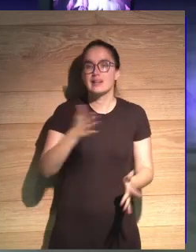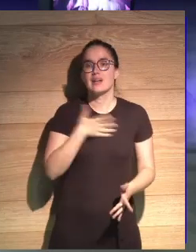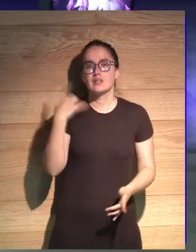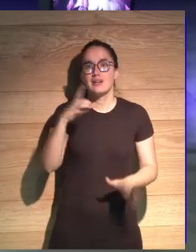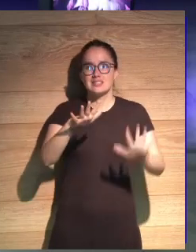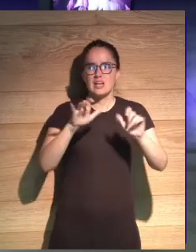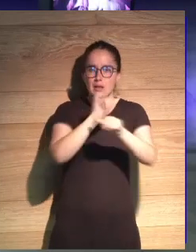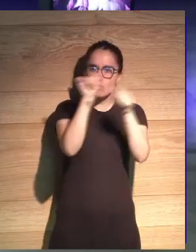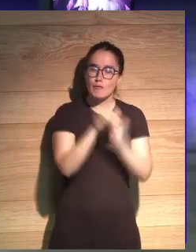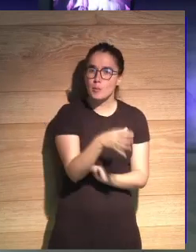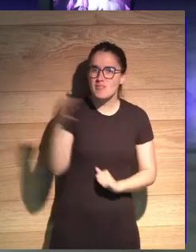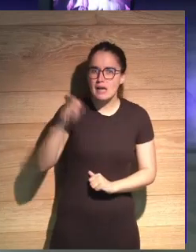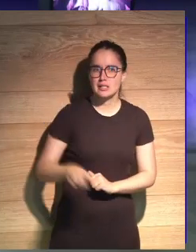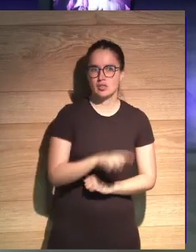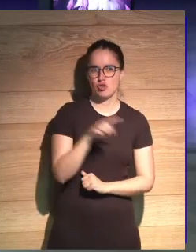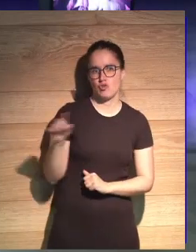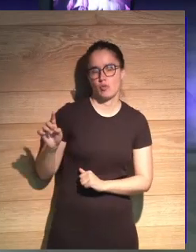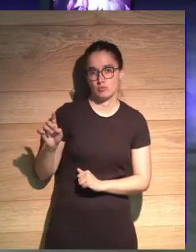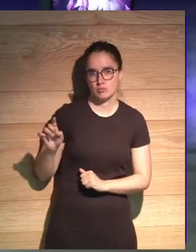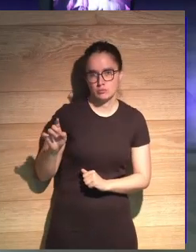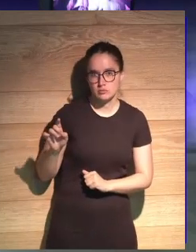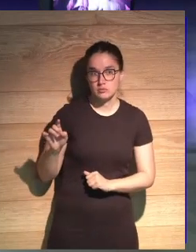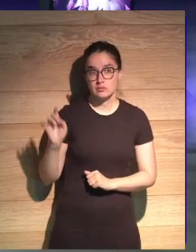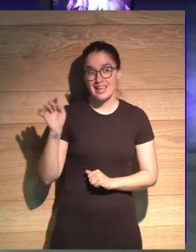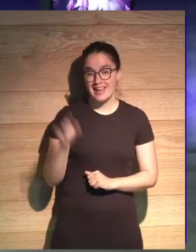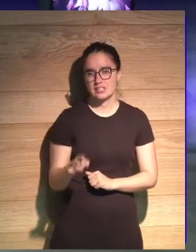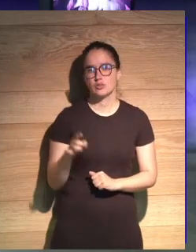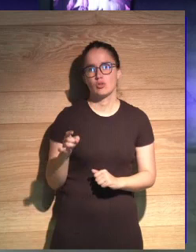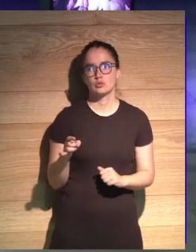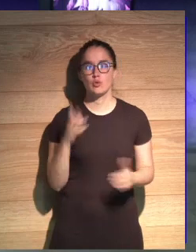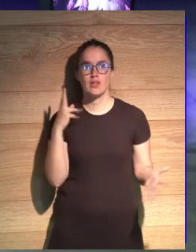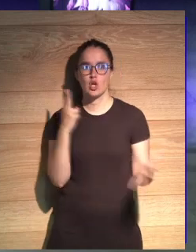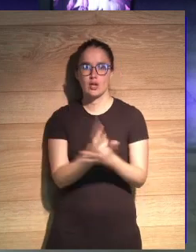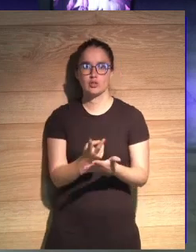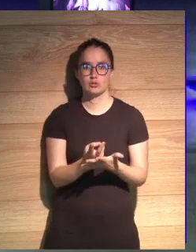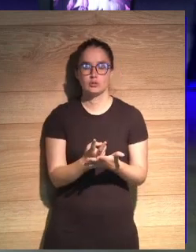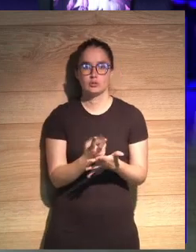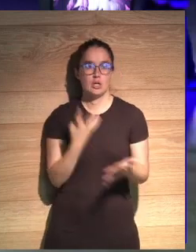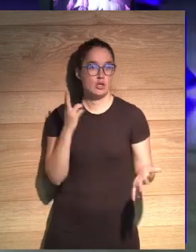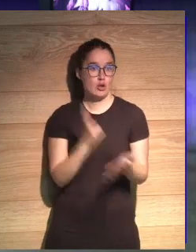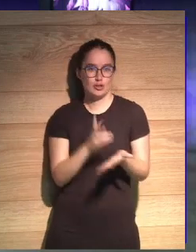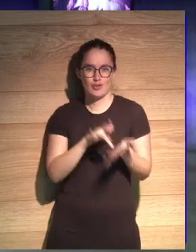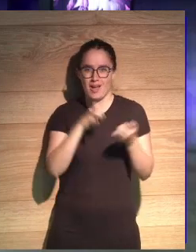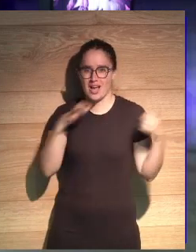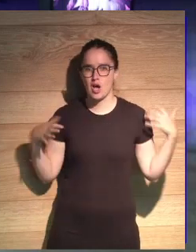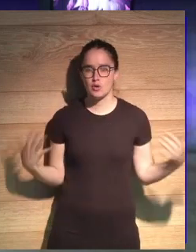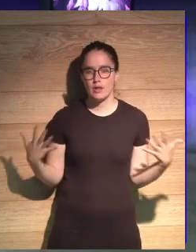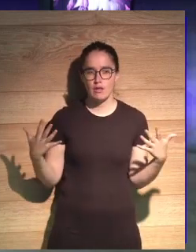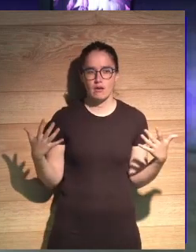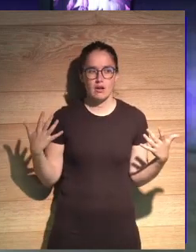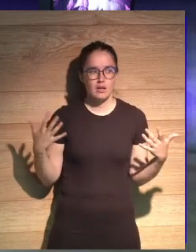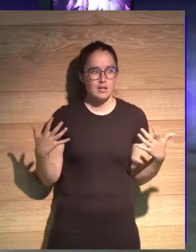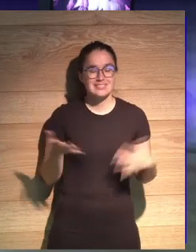ask ourselves after that is this learning efficient? And this is one of the challenges that we are facing